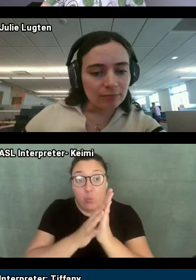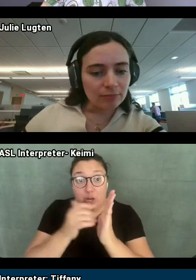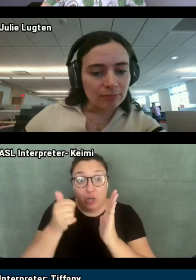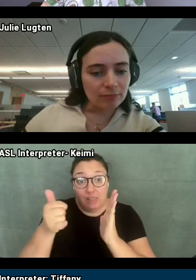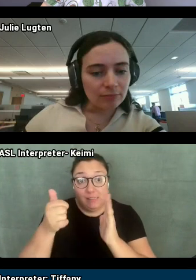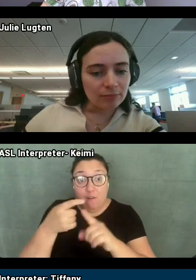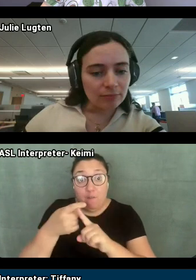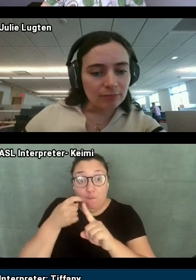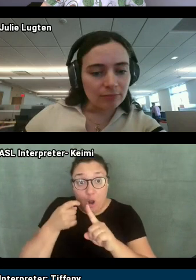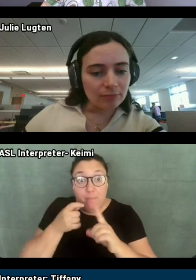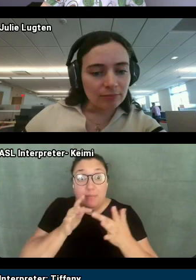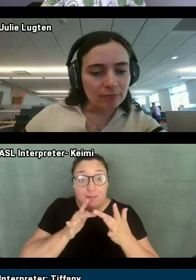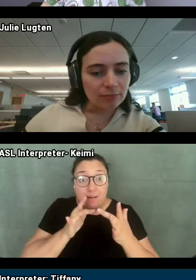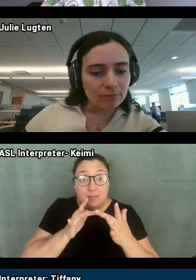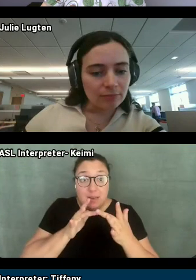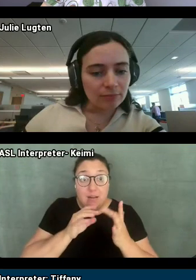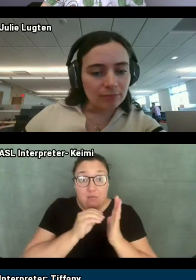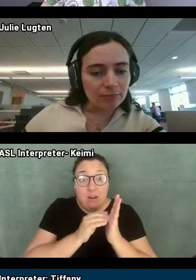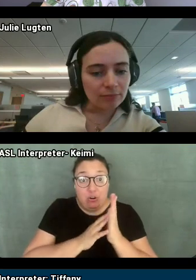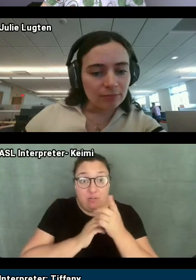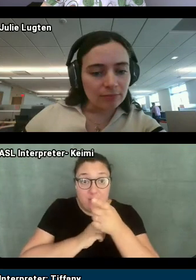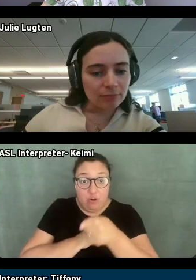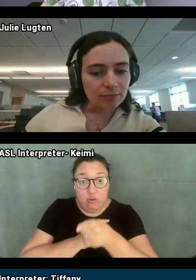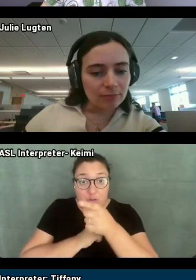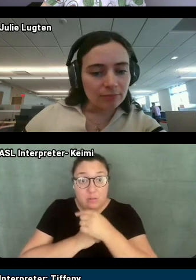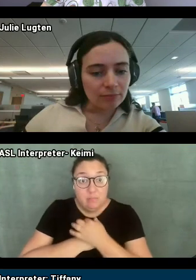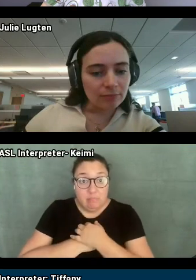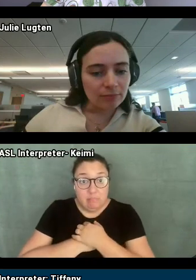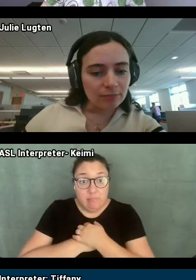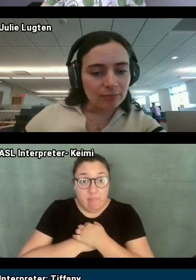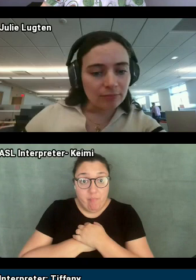contact record here. So